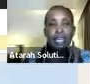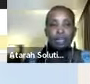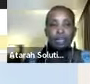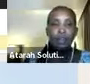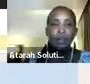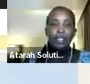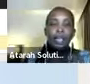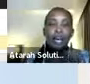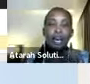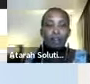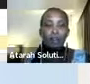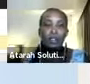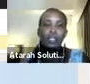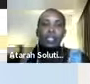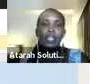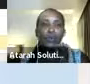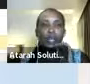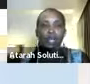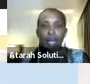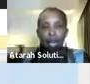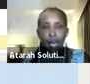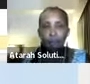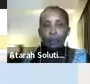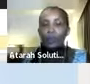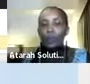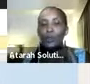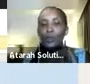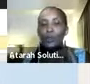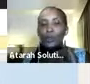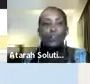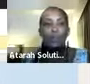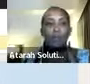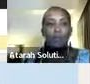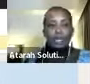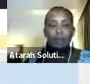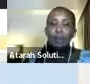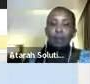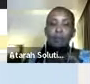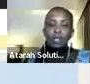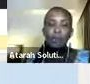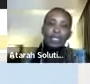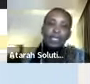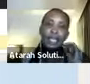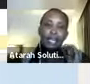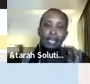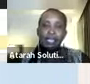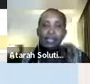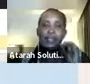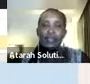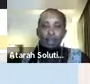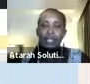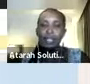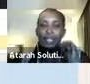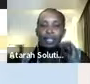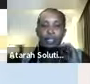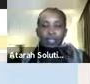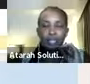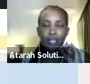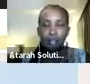Guidance and Development have a course that will help you do your job better. Please, let's